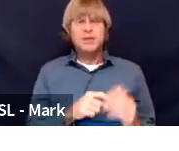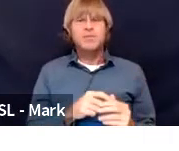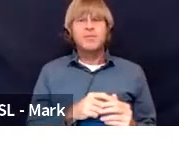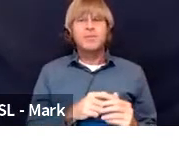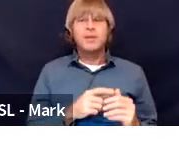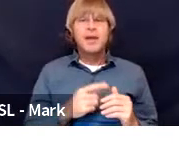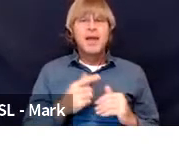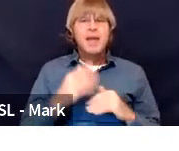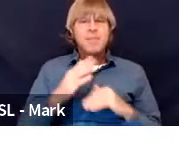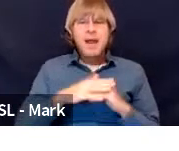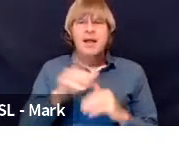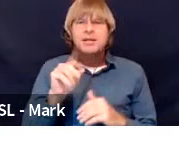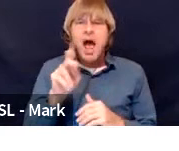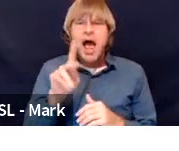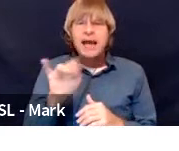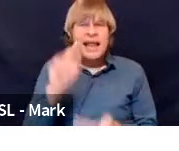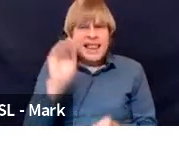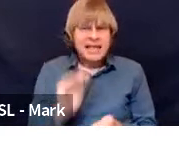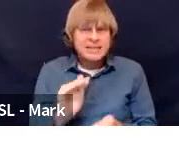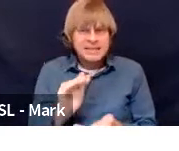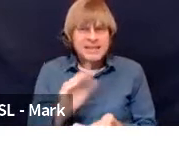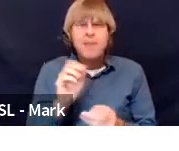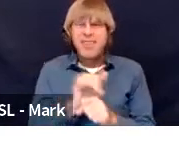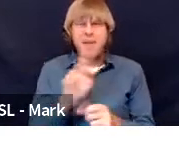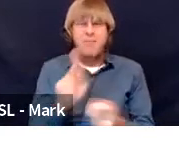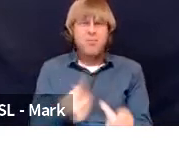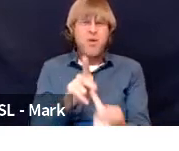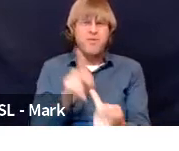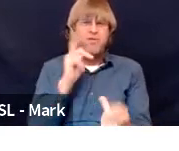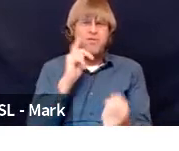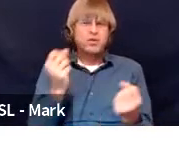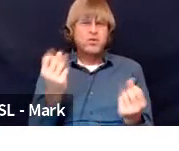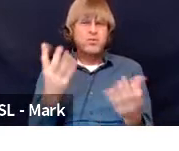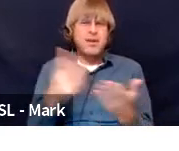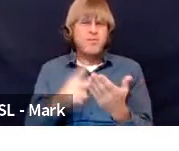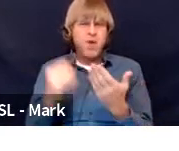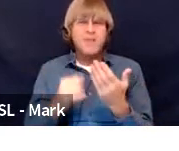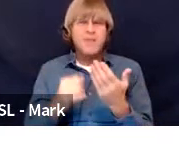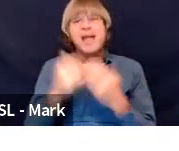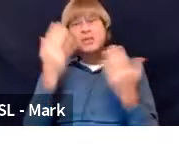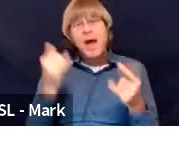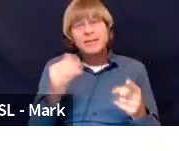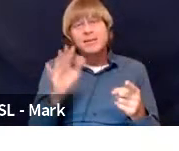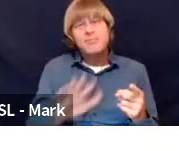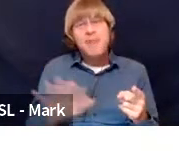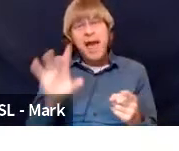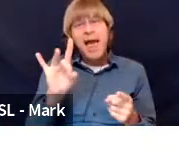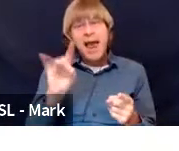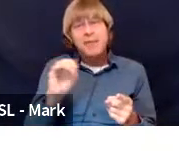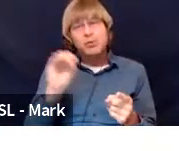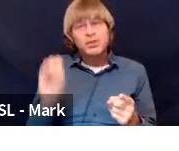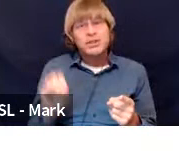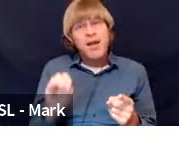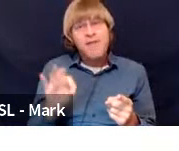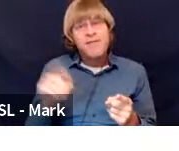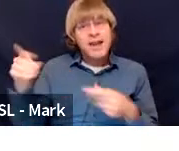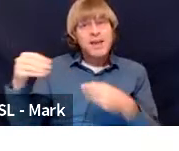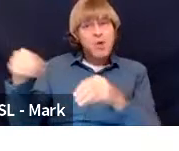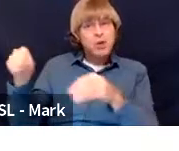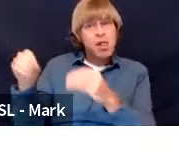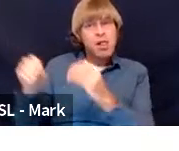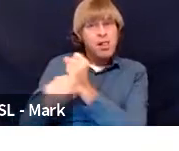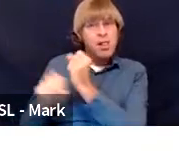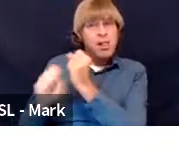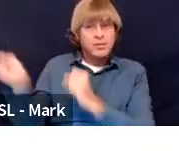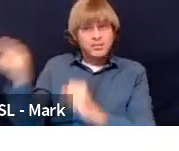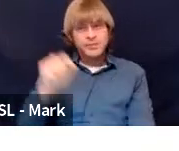minimal dot gain, which makes it perfect for so many projects. And that's why it's about 80% of the commercial print projects